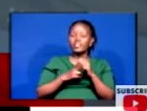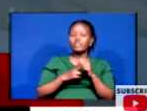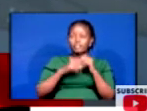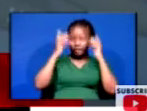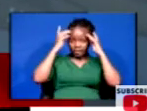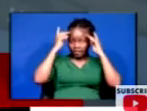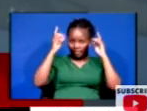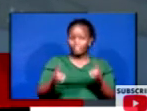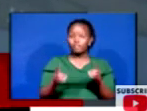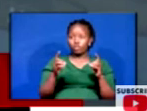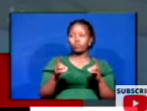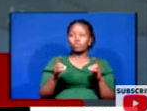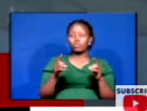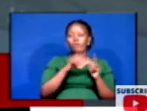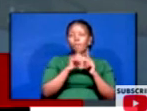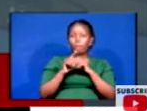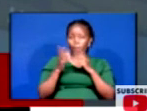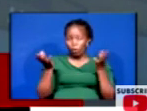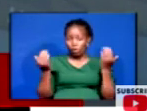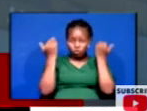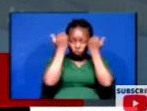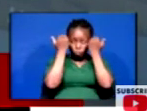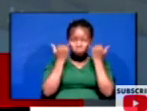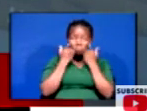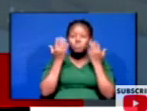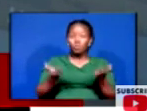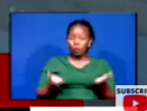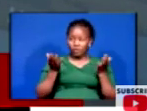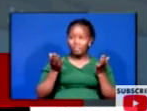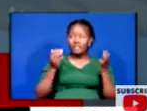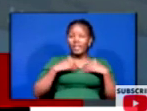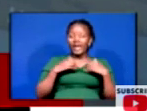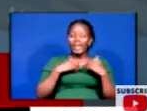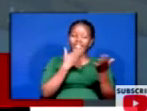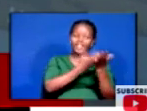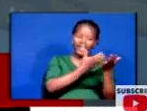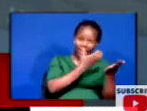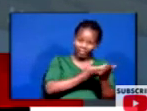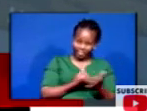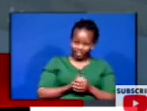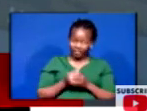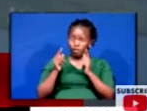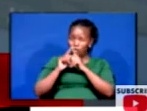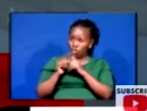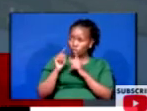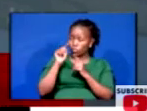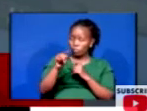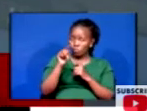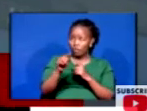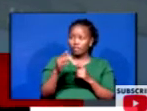in fact, CORD, as it were, at that time, it actually had evidence. And that evidence...